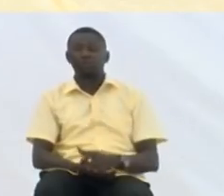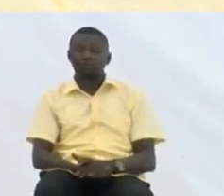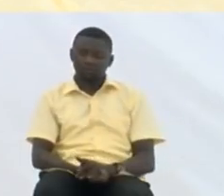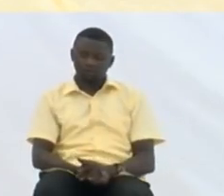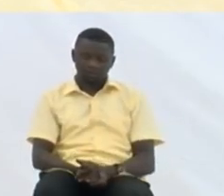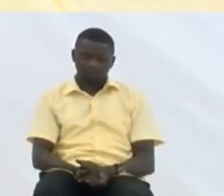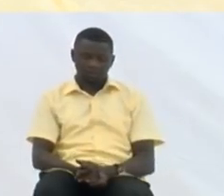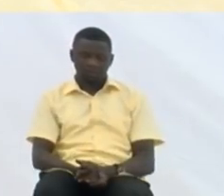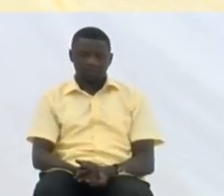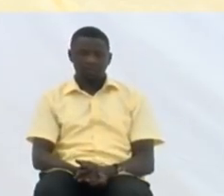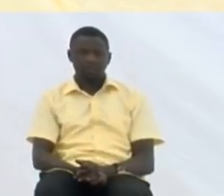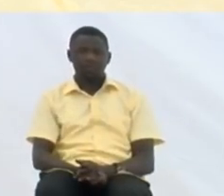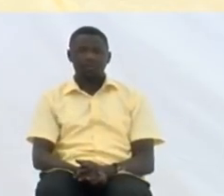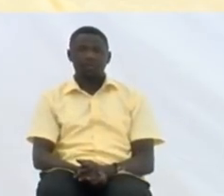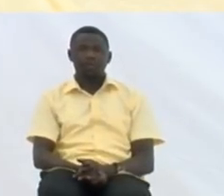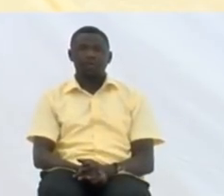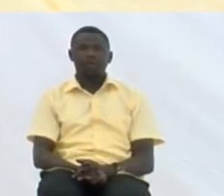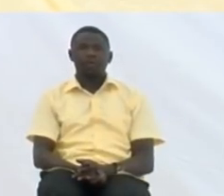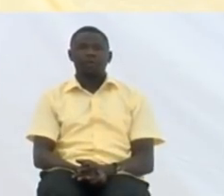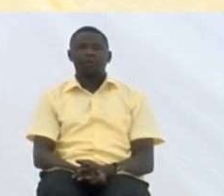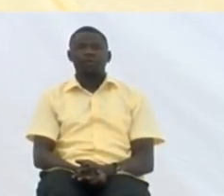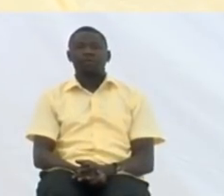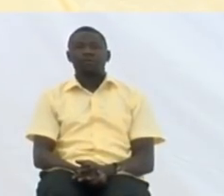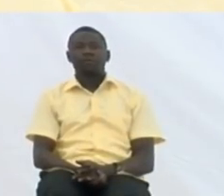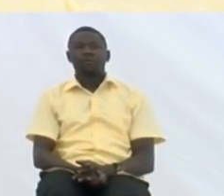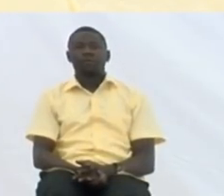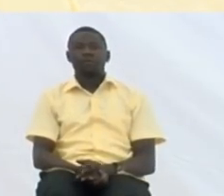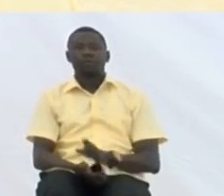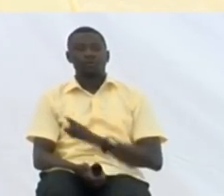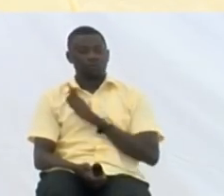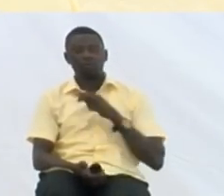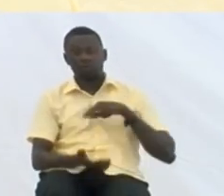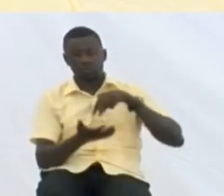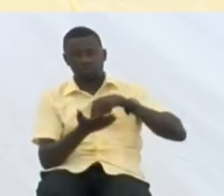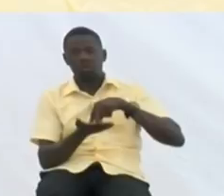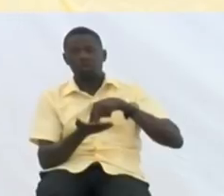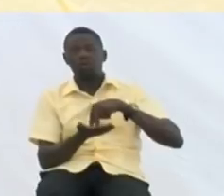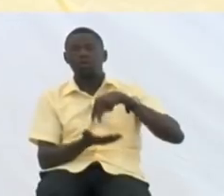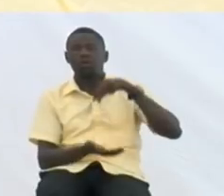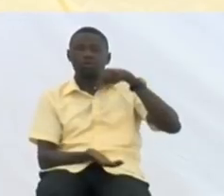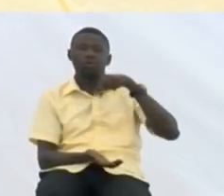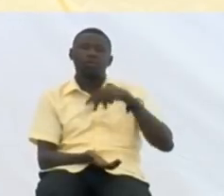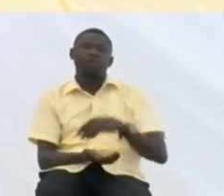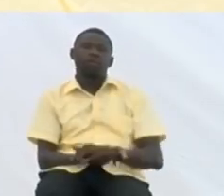medicine has come. Wulita. I got up.